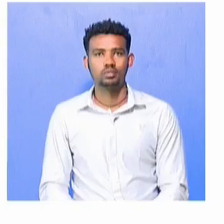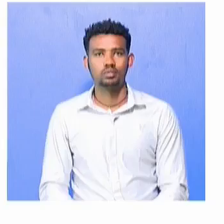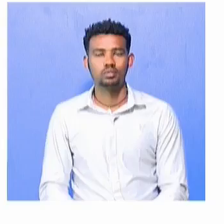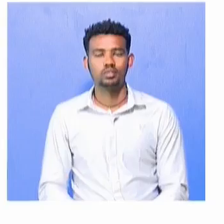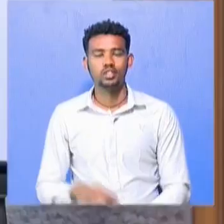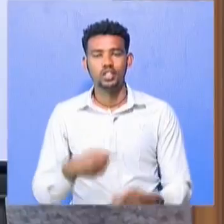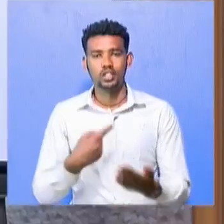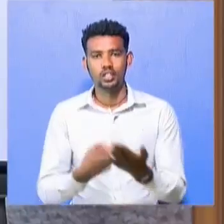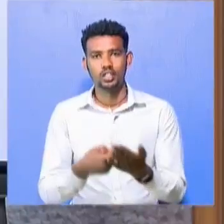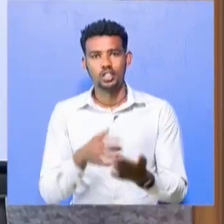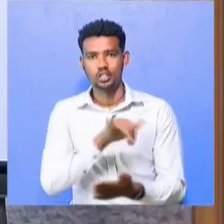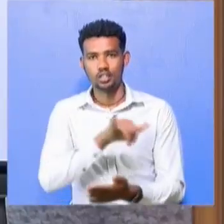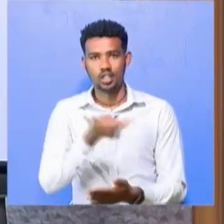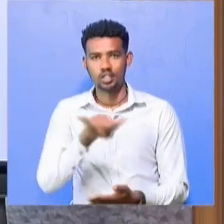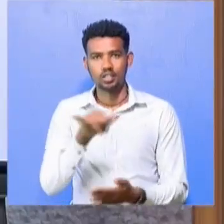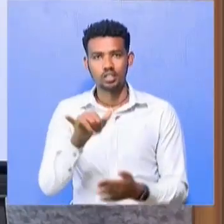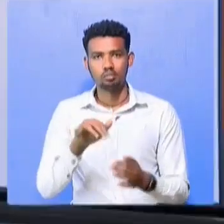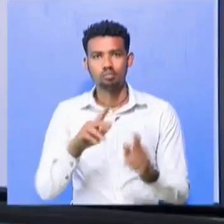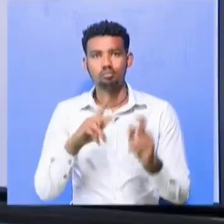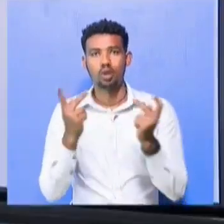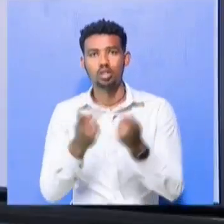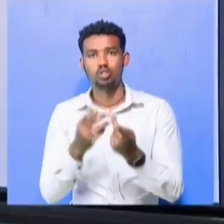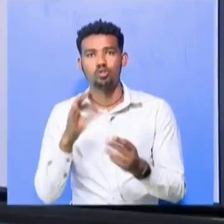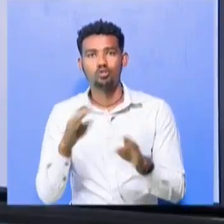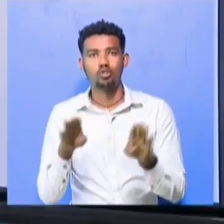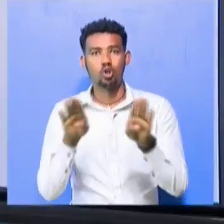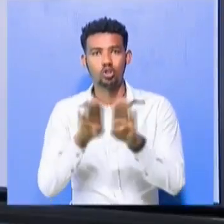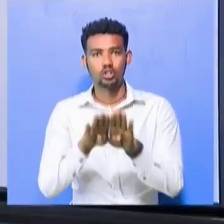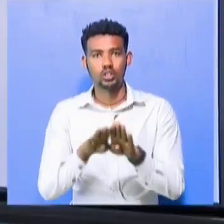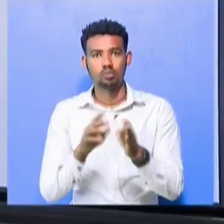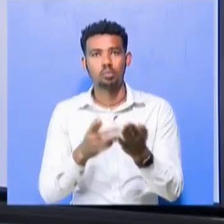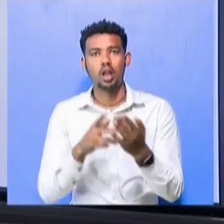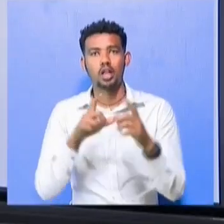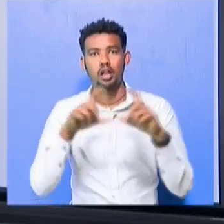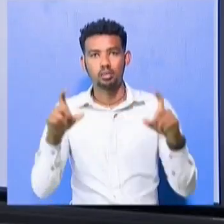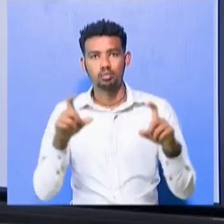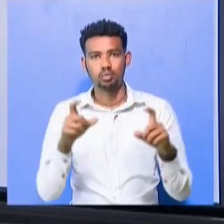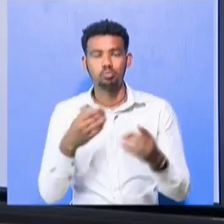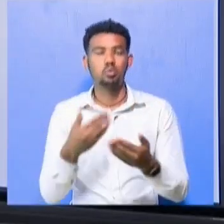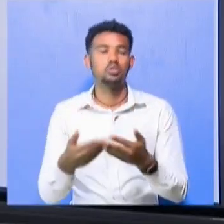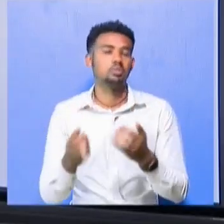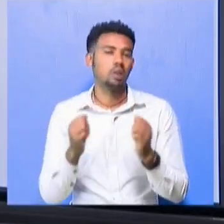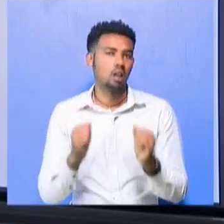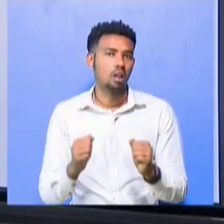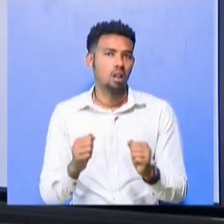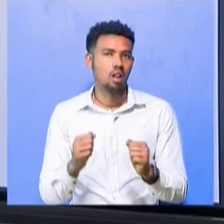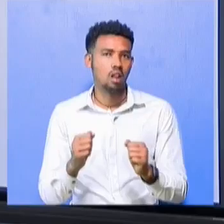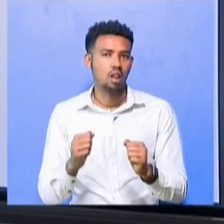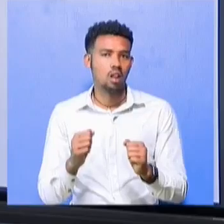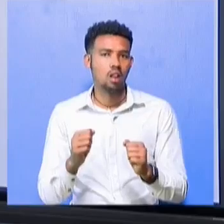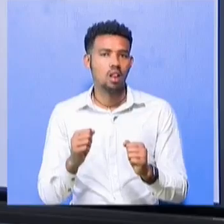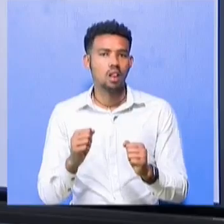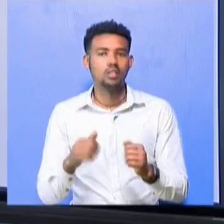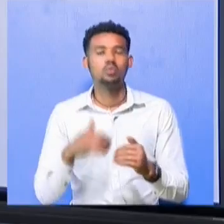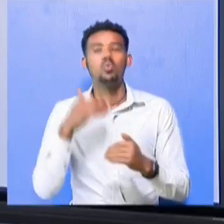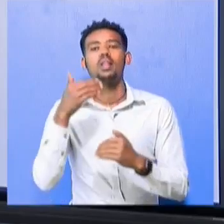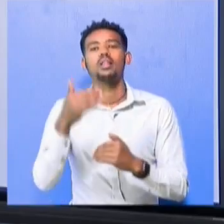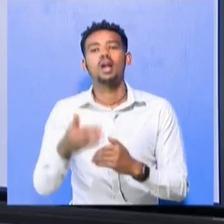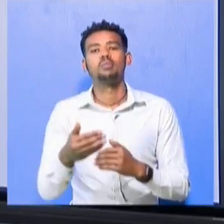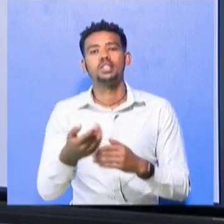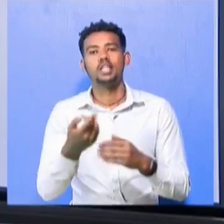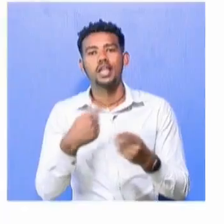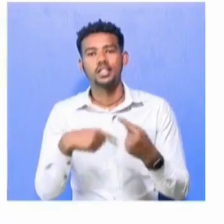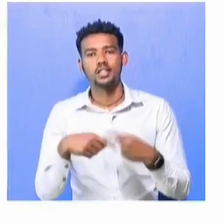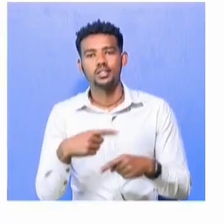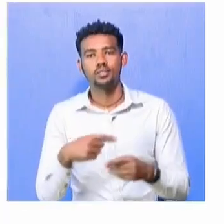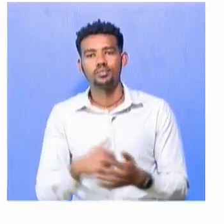This in some parts of the closing paragraphs are possible, okay? And then what comes next?